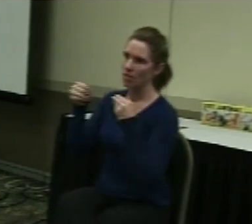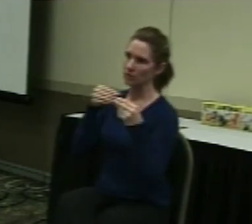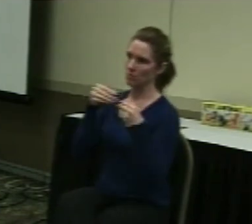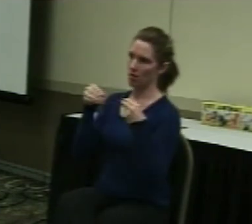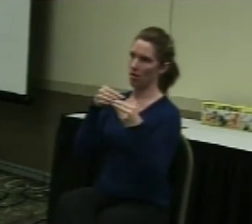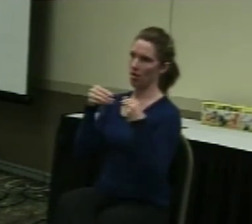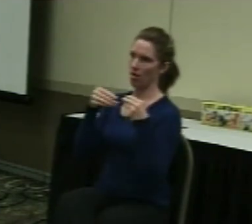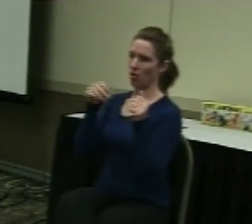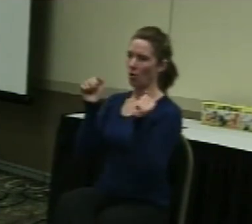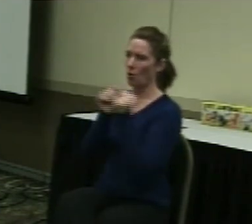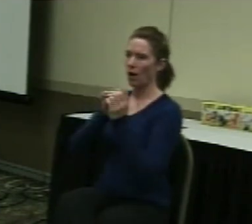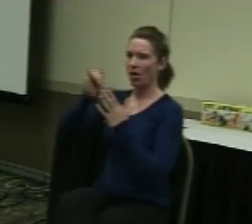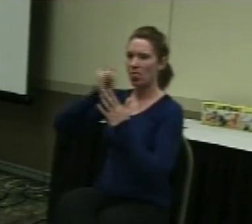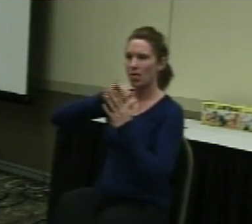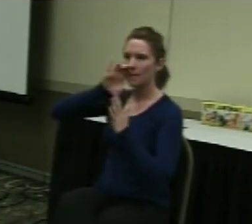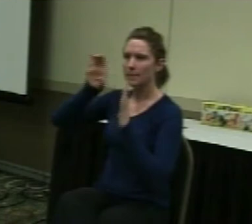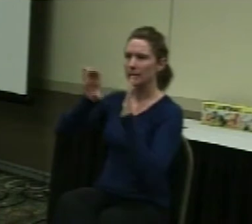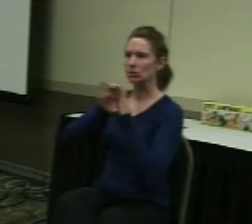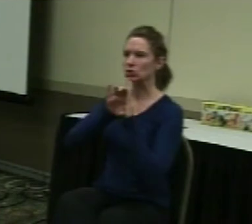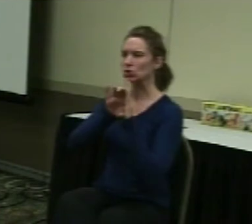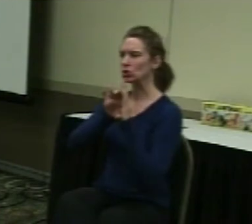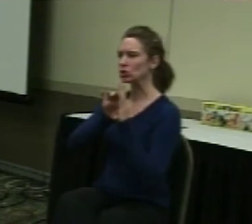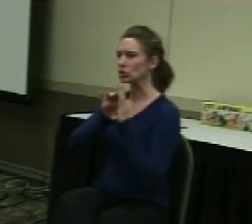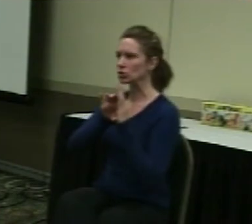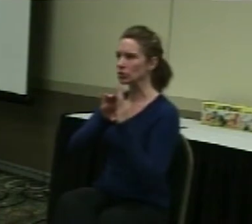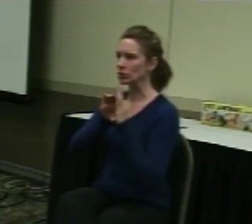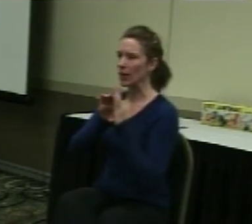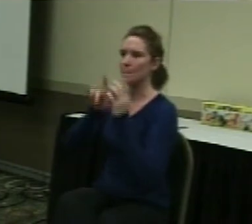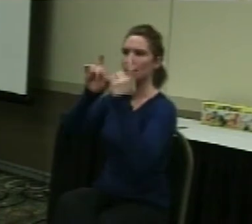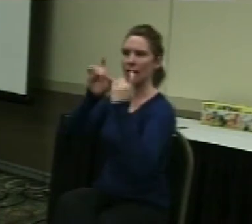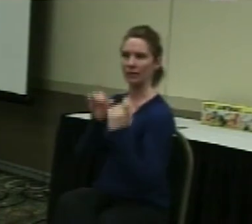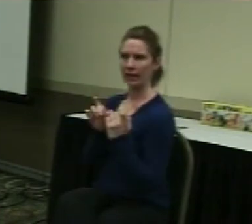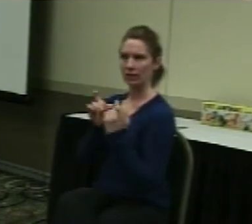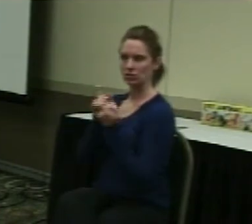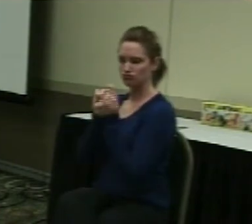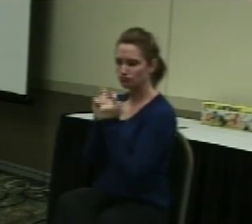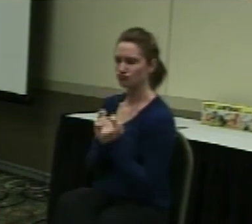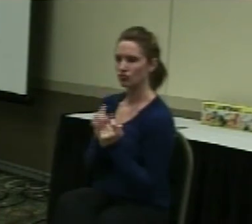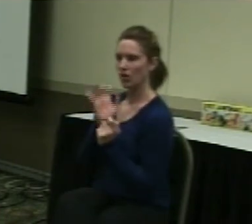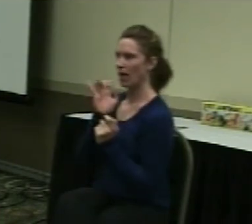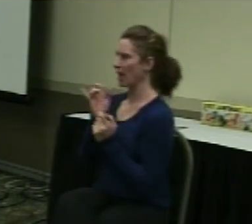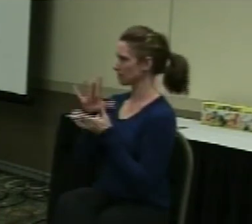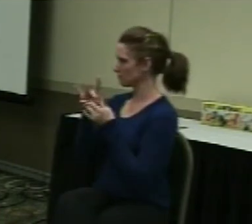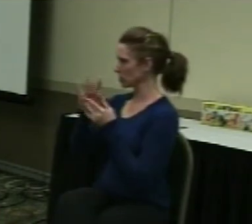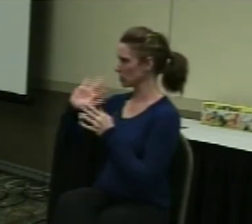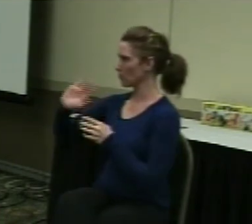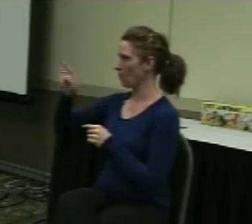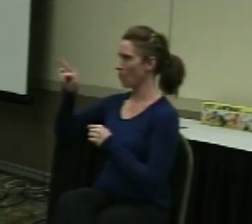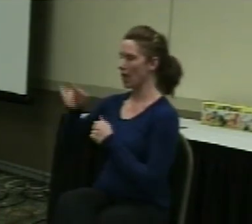of graphics and the use of modifications and accommodations that were mentioned over